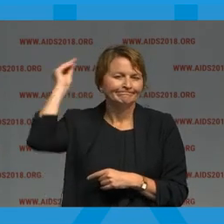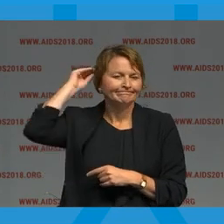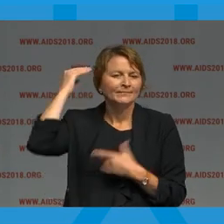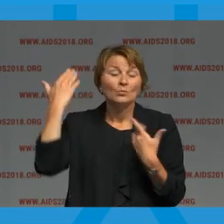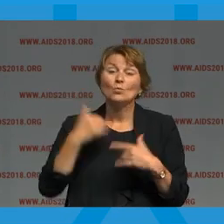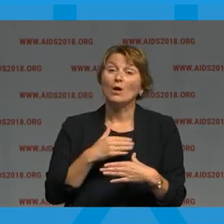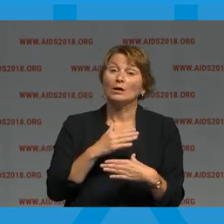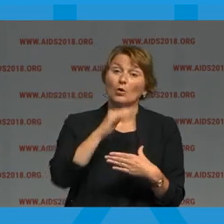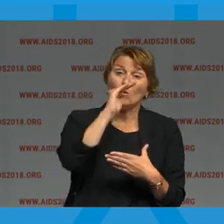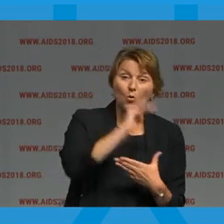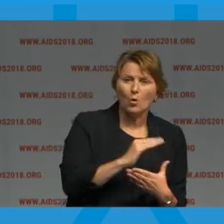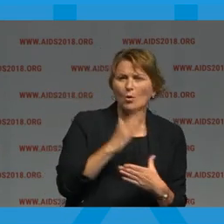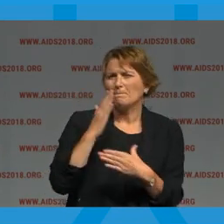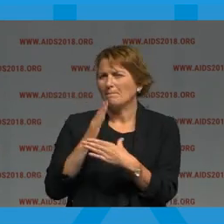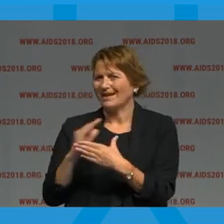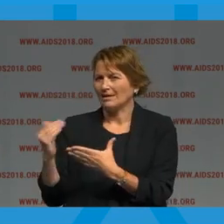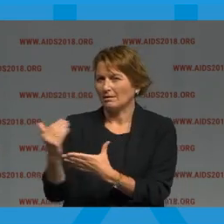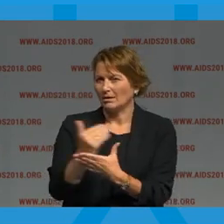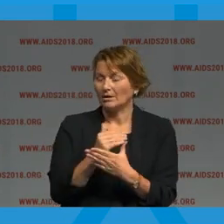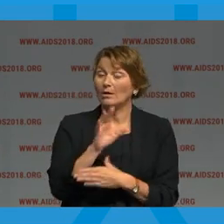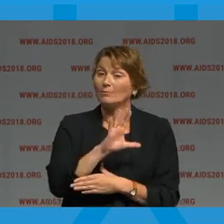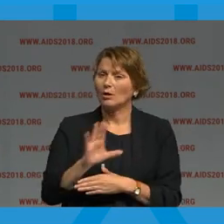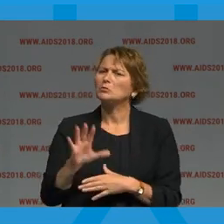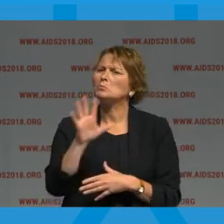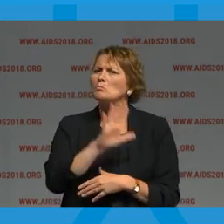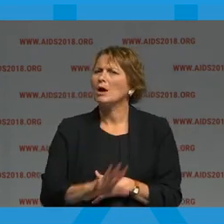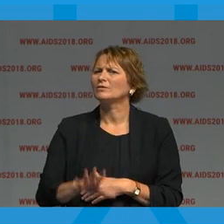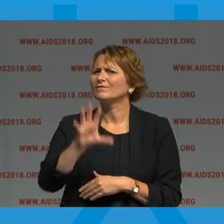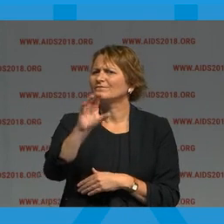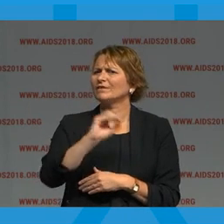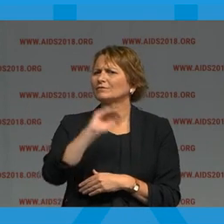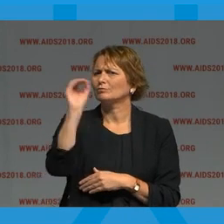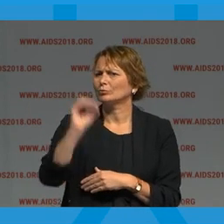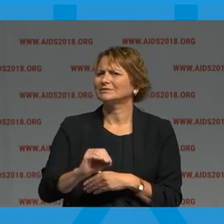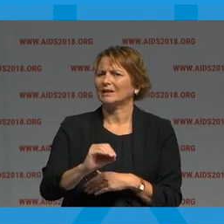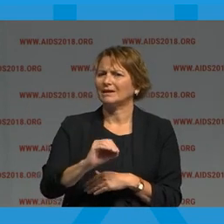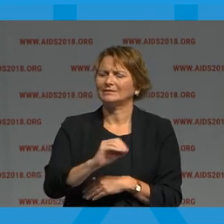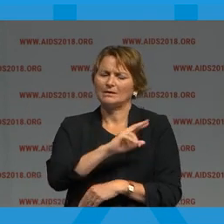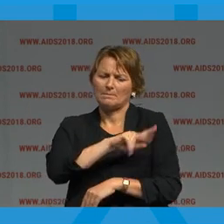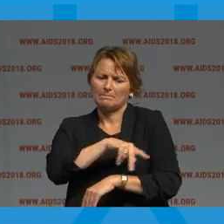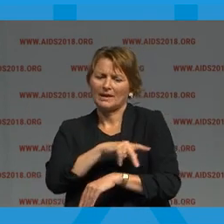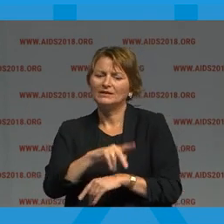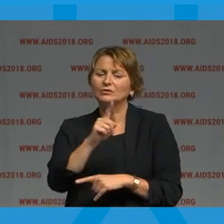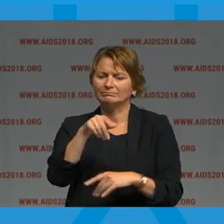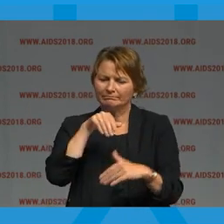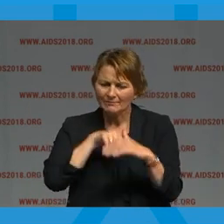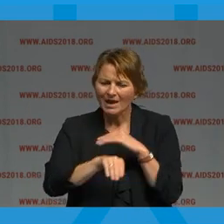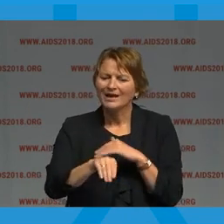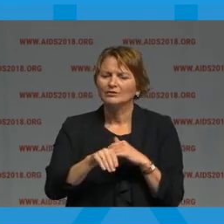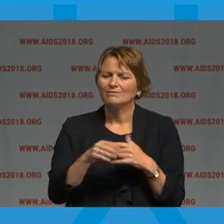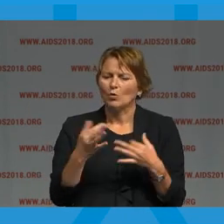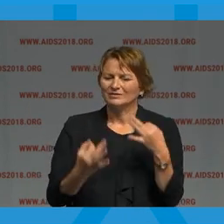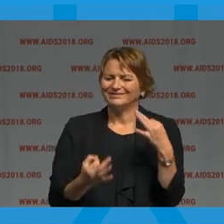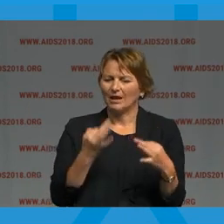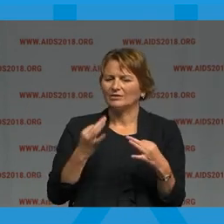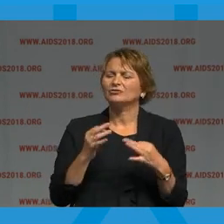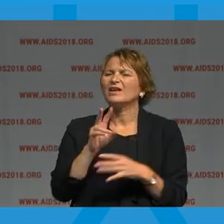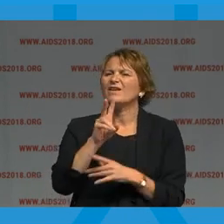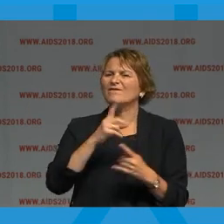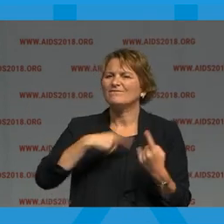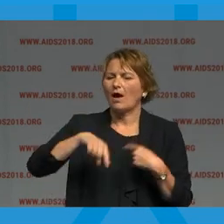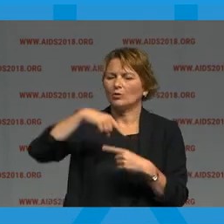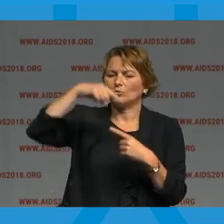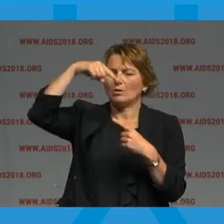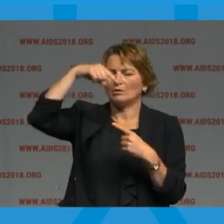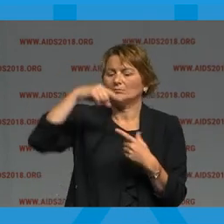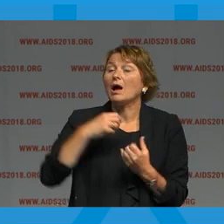income countries, only 50% of the patients have access to regular viral load testing, and genotypic resistance is rarely